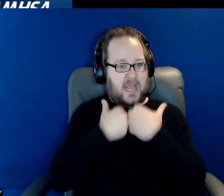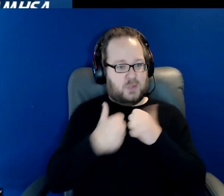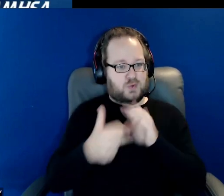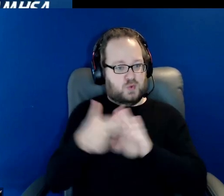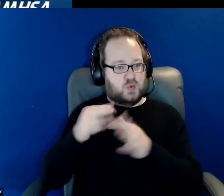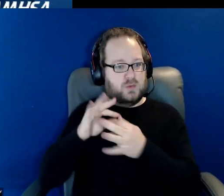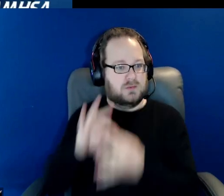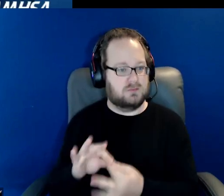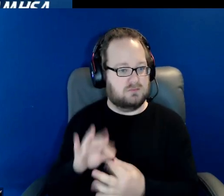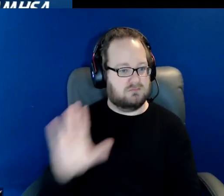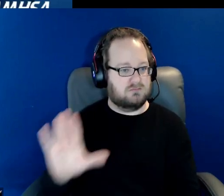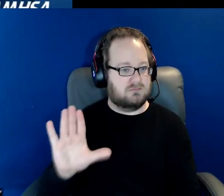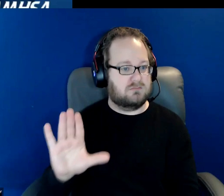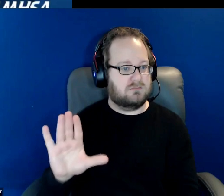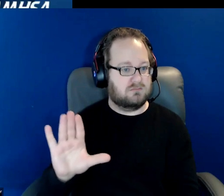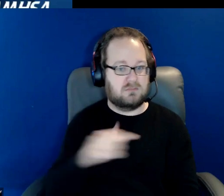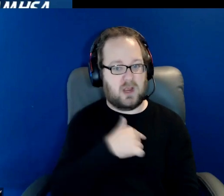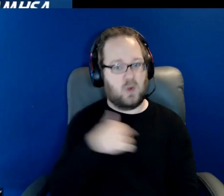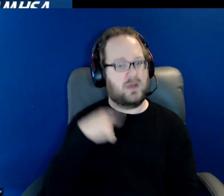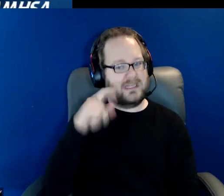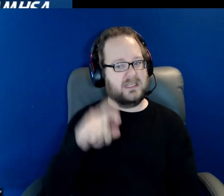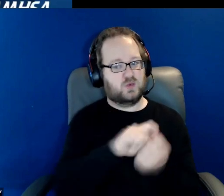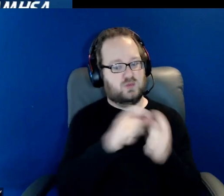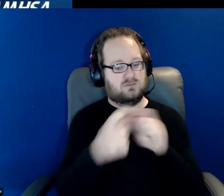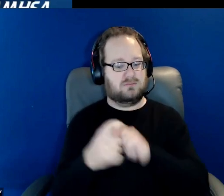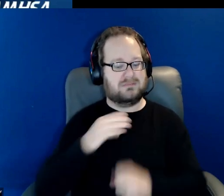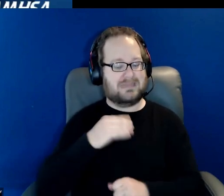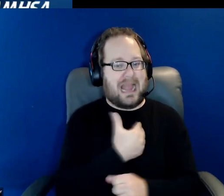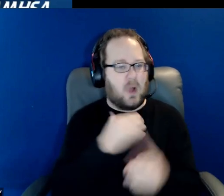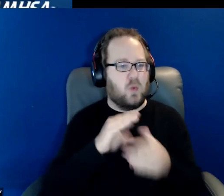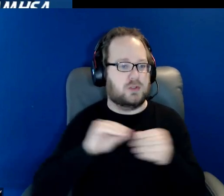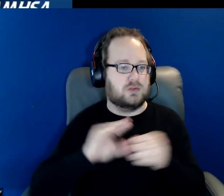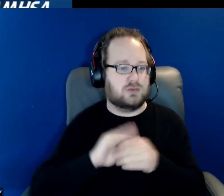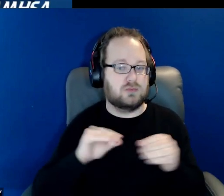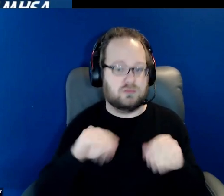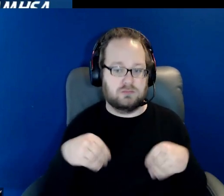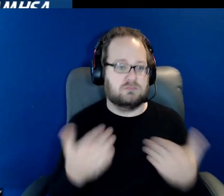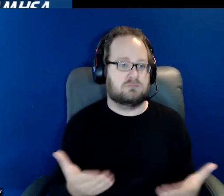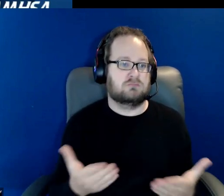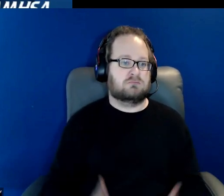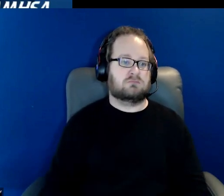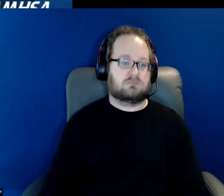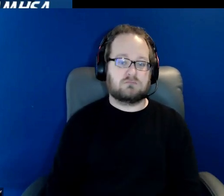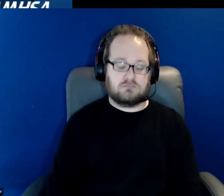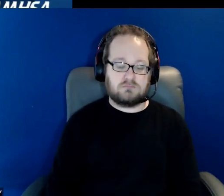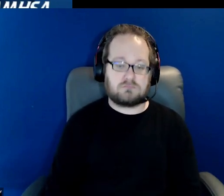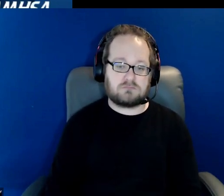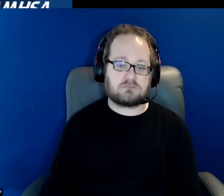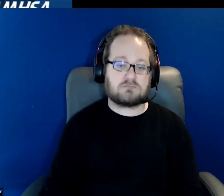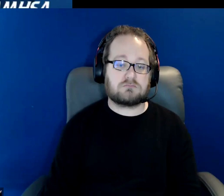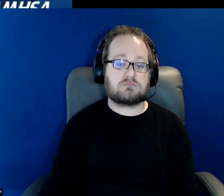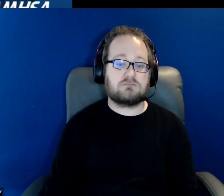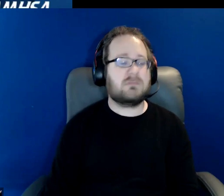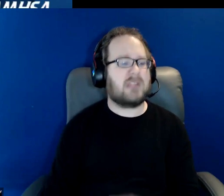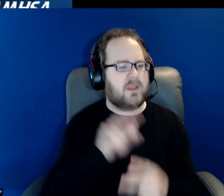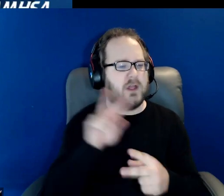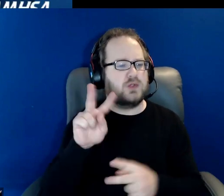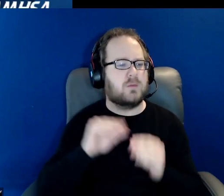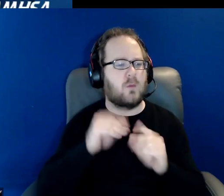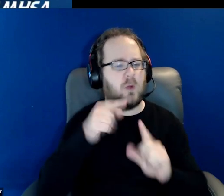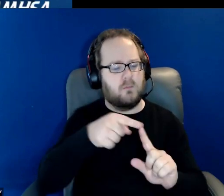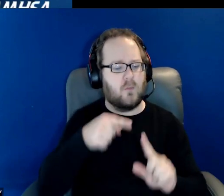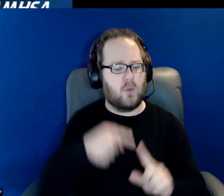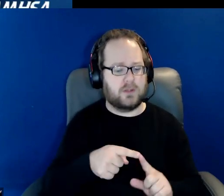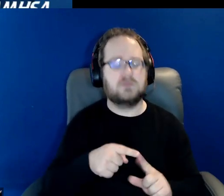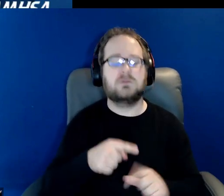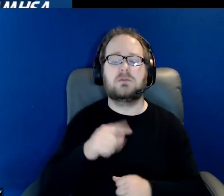plays into our planning. We need then also 2 more points. We need to bring people with lived experience